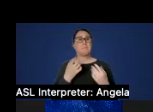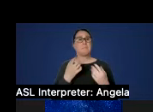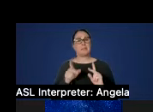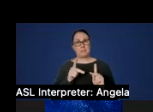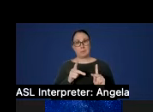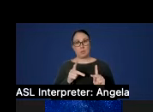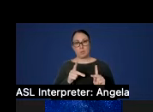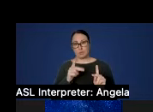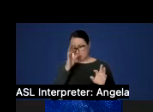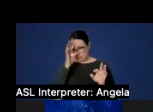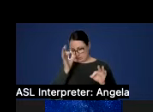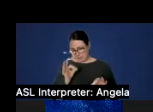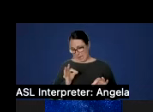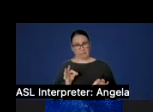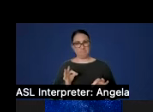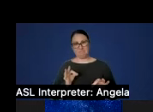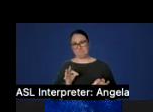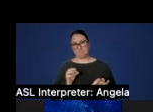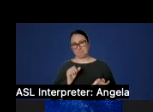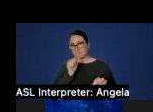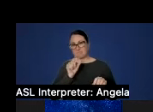not follow through.